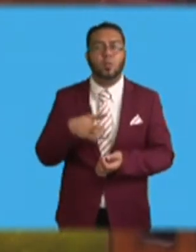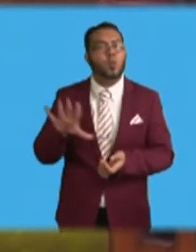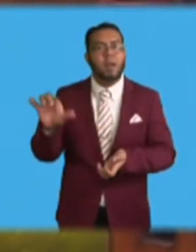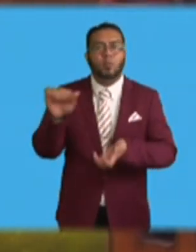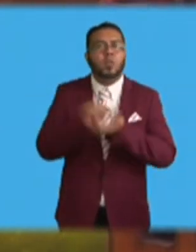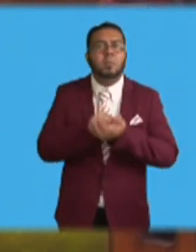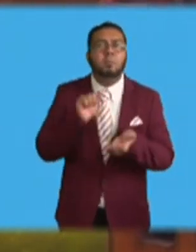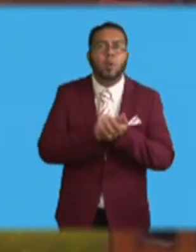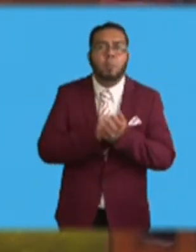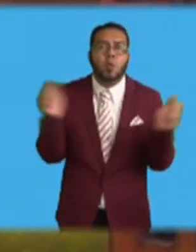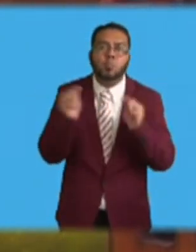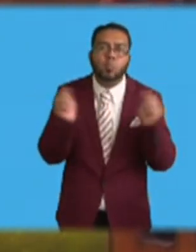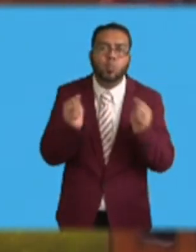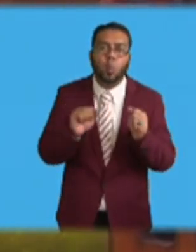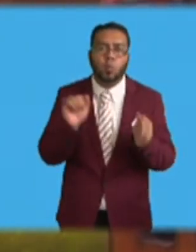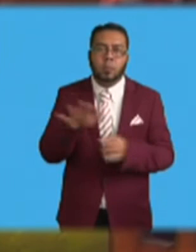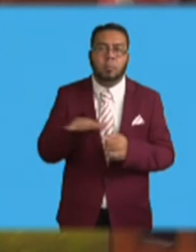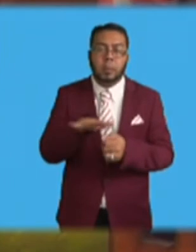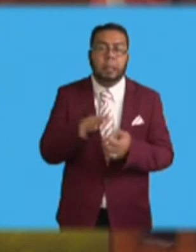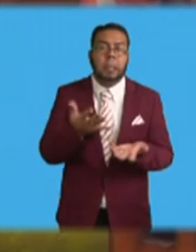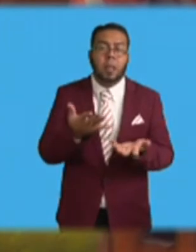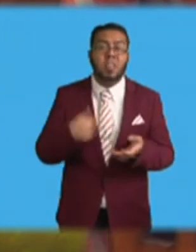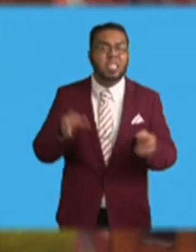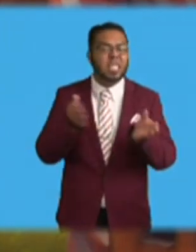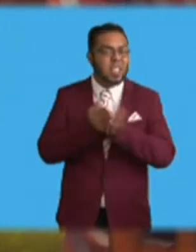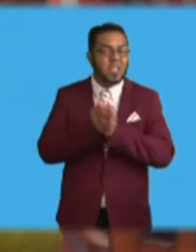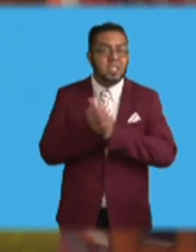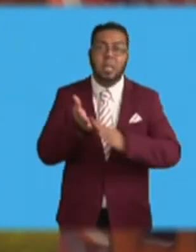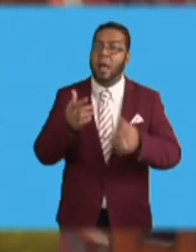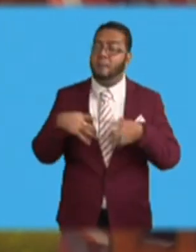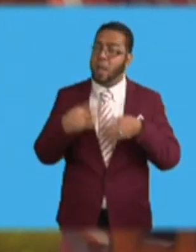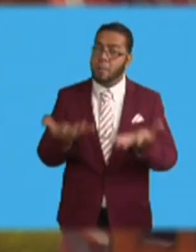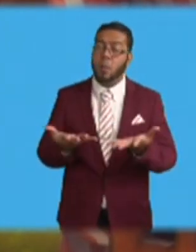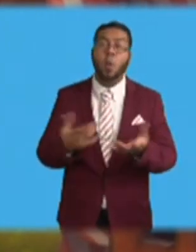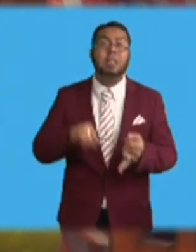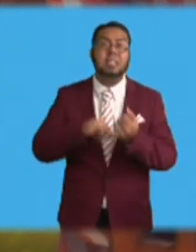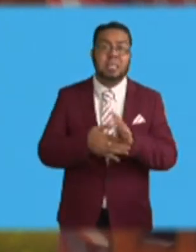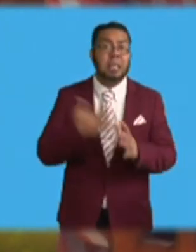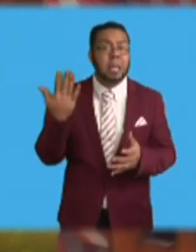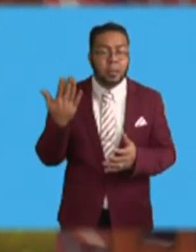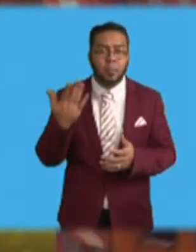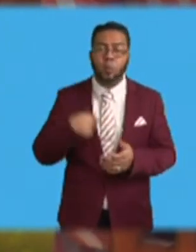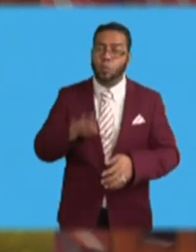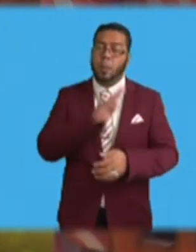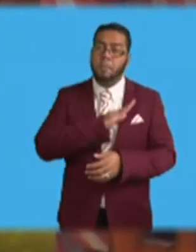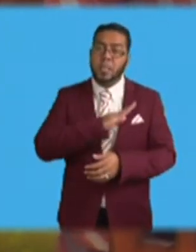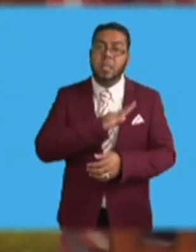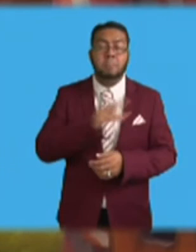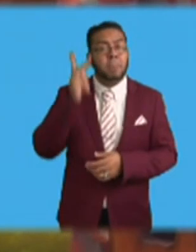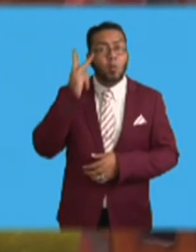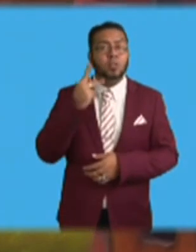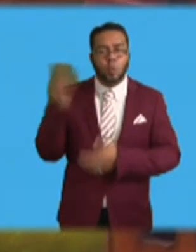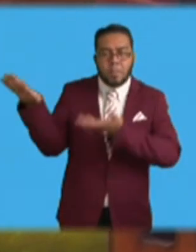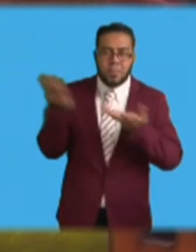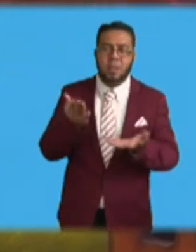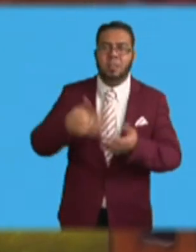storage issues. The service will also be available on Saturdays, Madam Speaker, and this is to help busy parents and caretakers to bring their